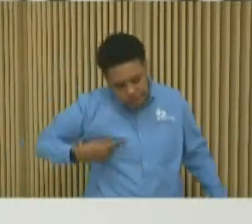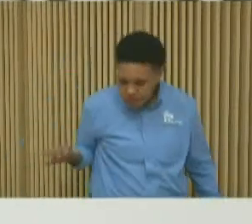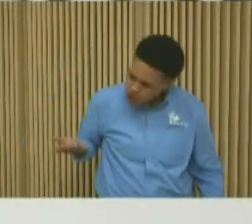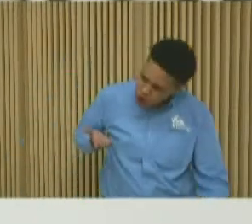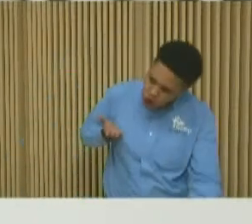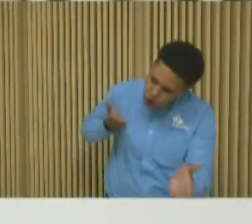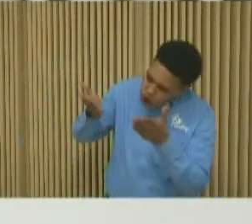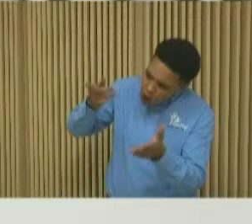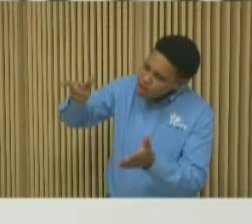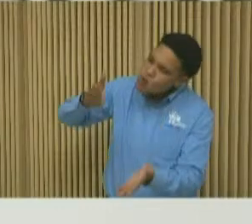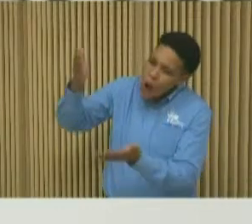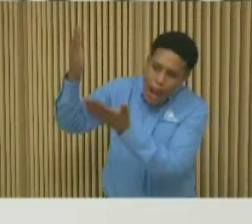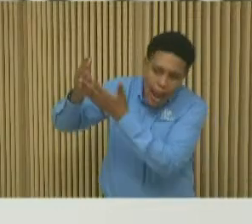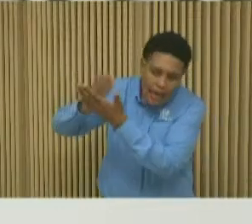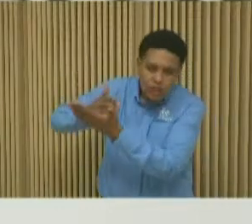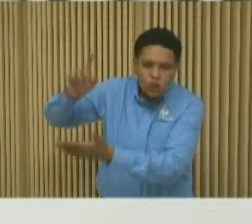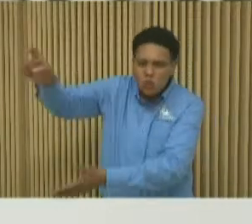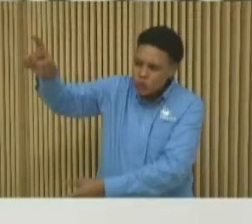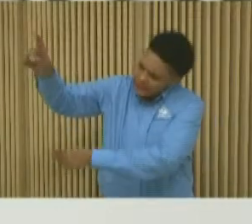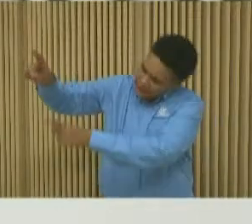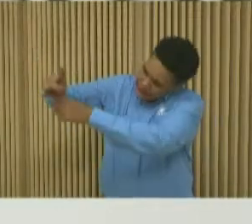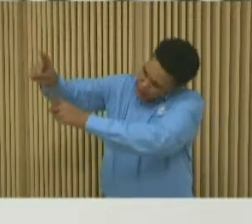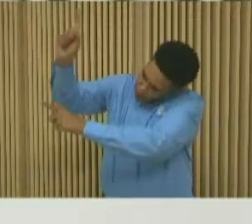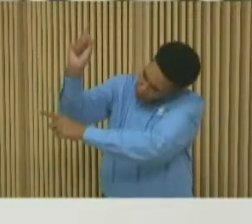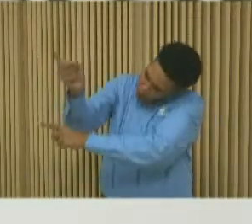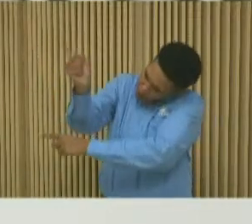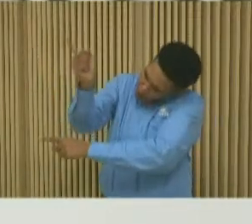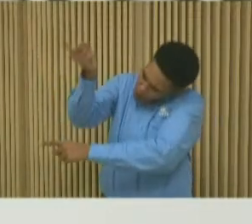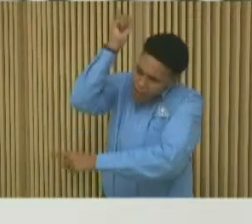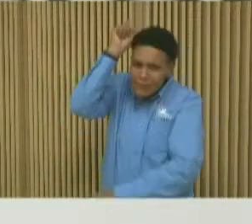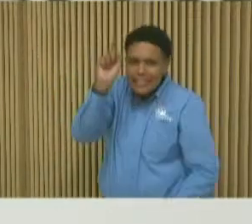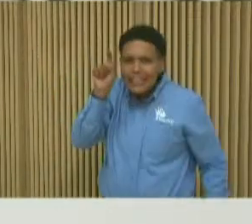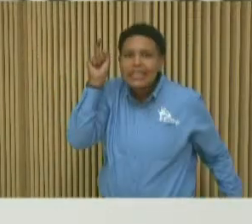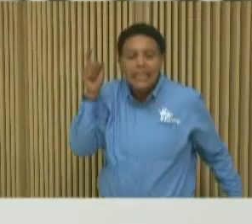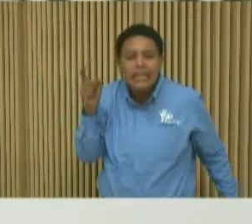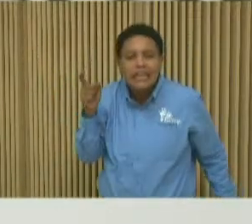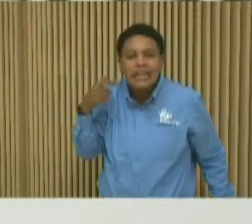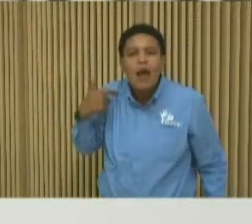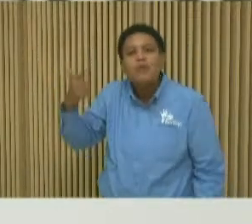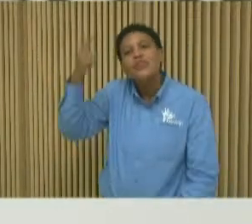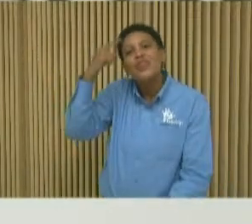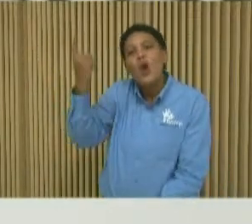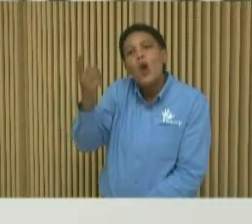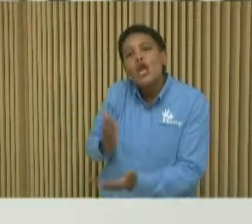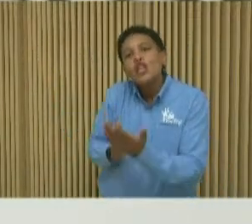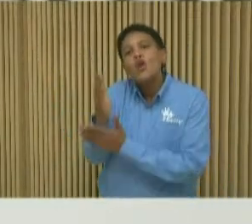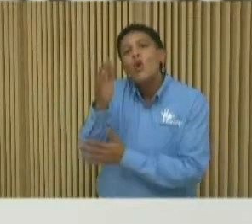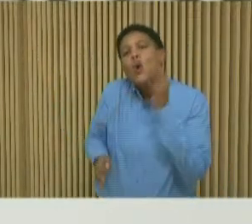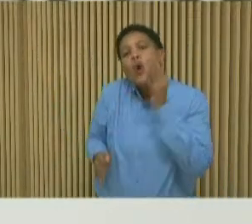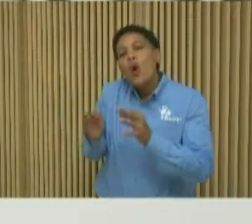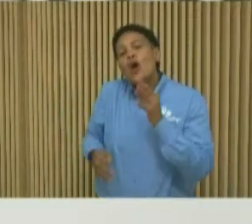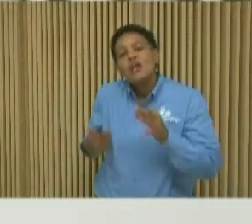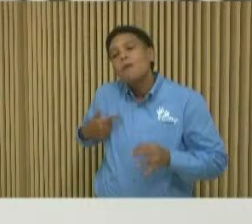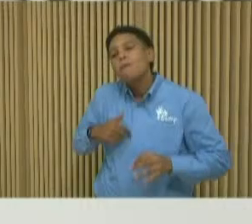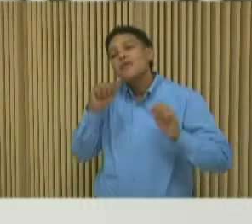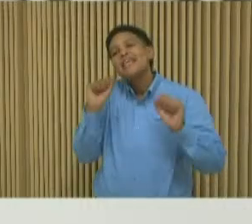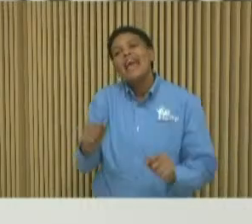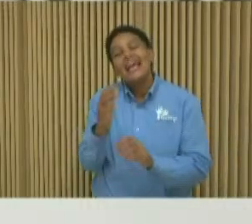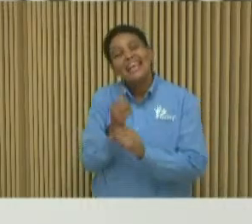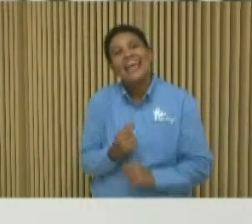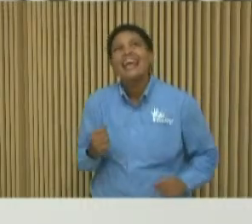you a lesson. You need to be disciplined. And we think that it is only through the courts that we can